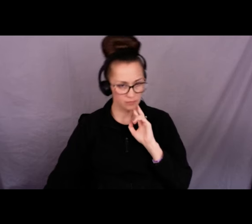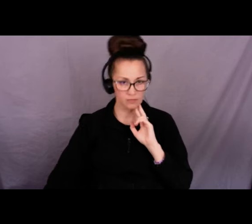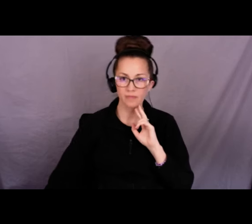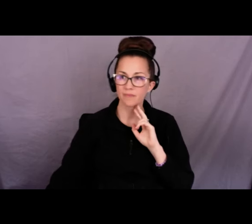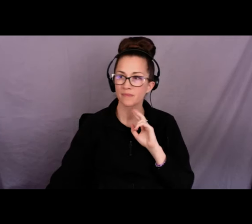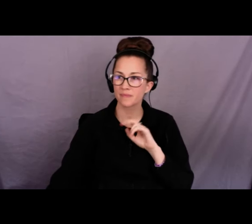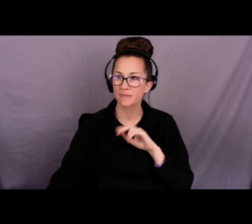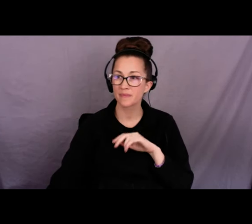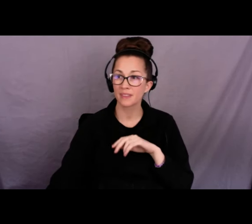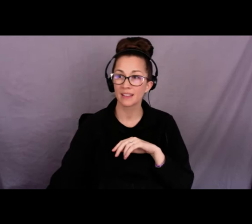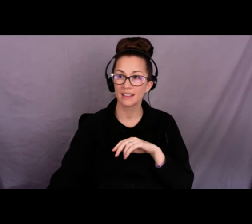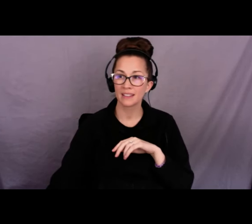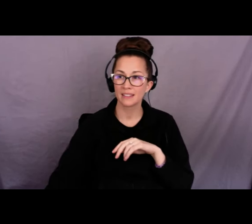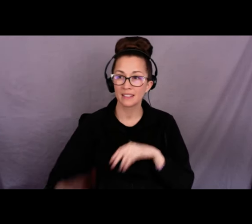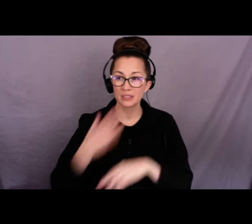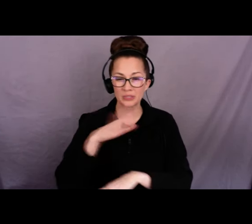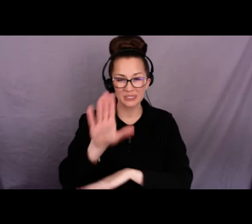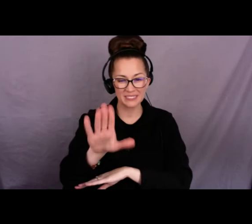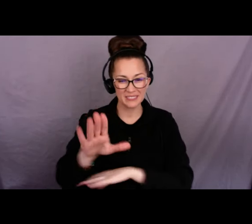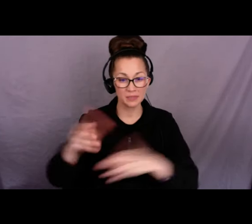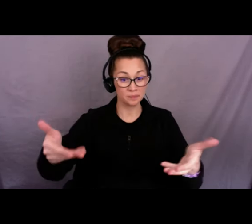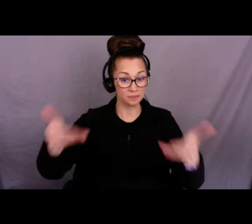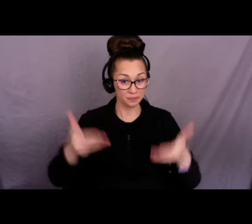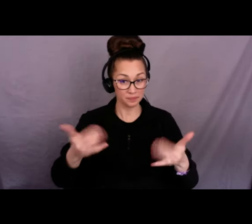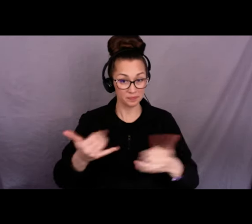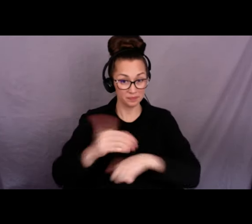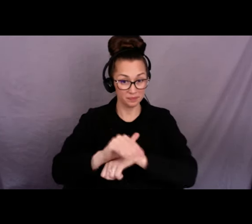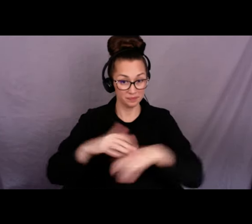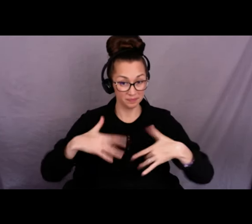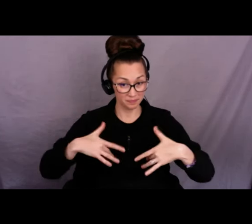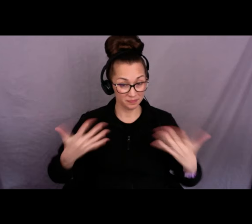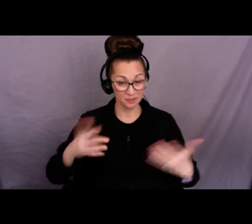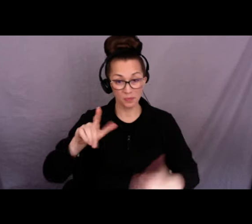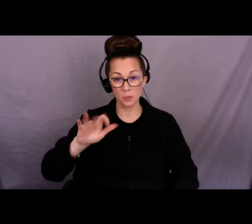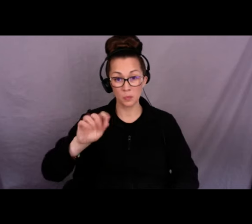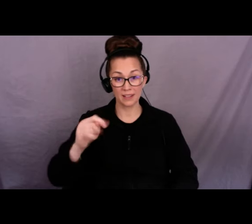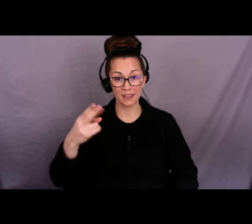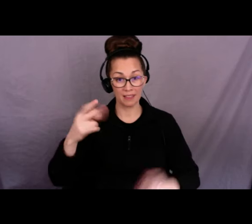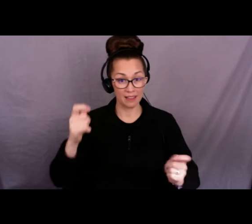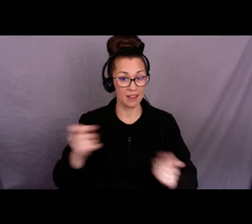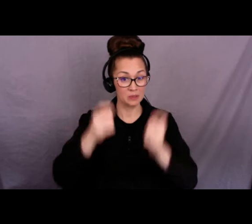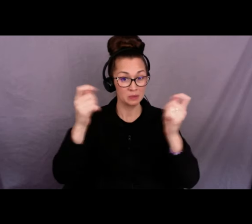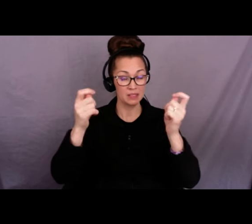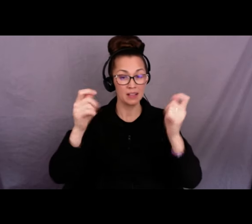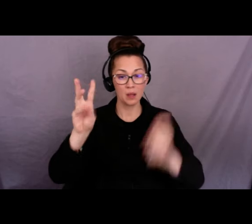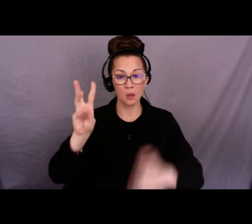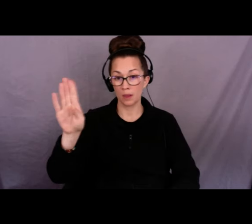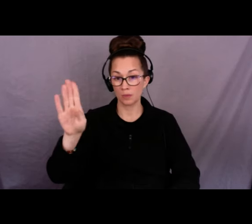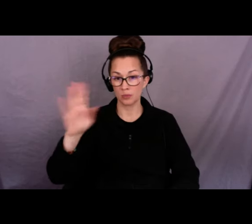Good evening. Welcome to tonight's event, the 29th Annual Willowbrook Memorial Lecture, Beyond